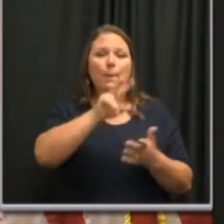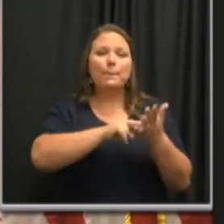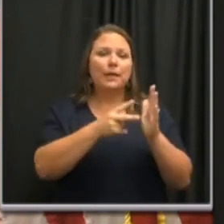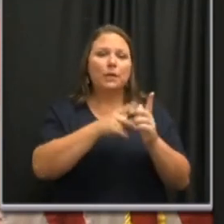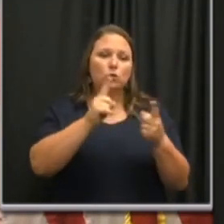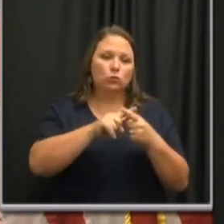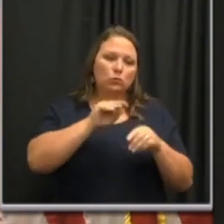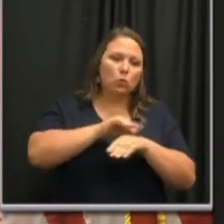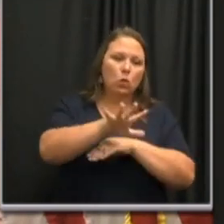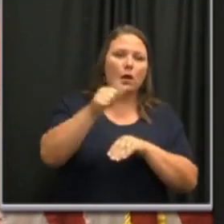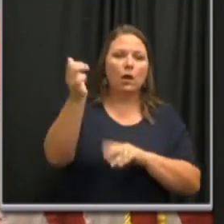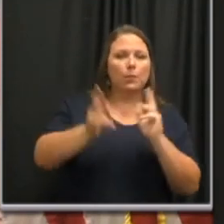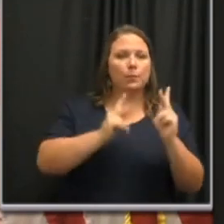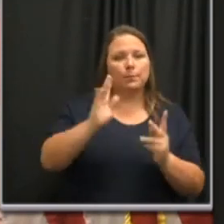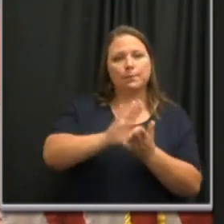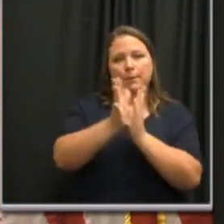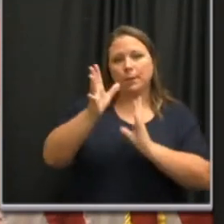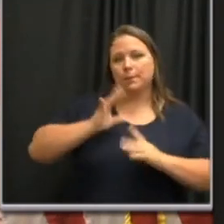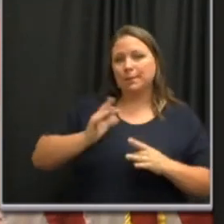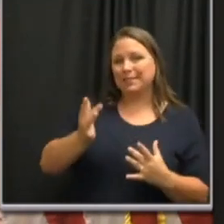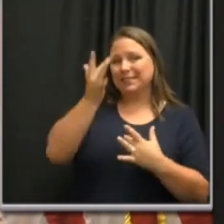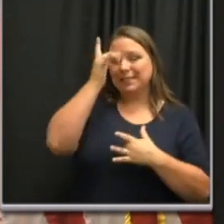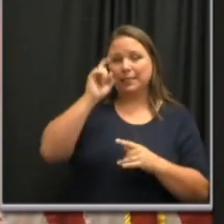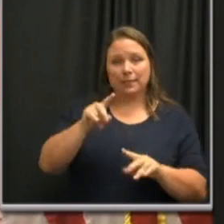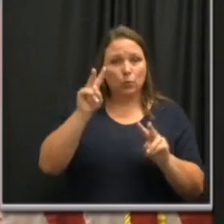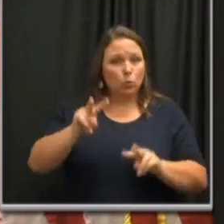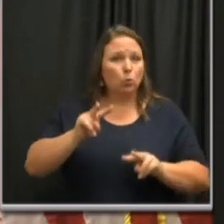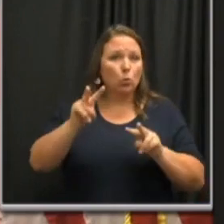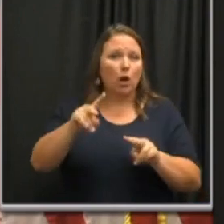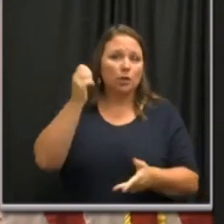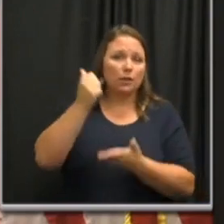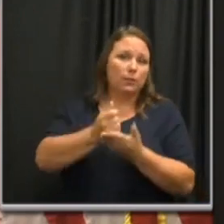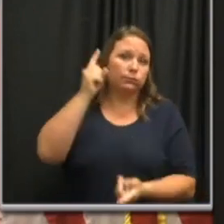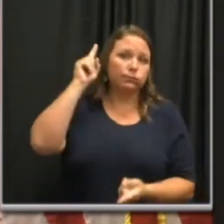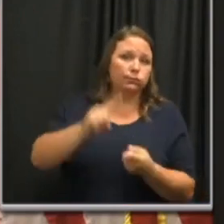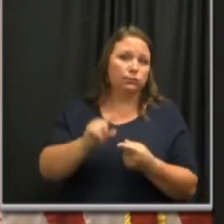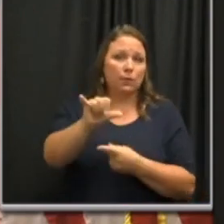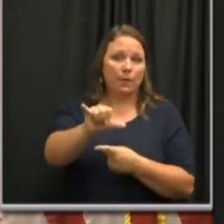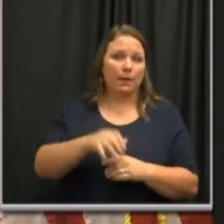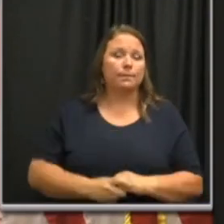process of doing that. We have to be on that and curb that practice.